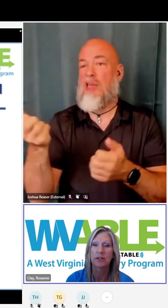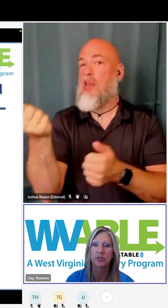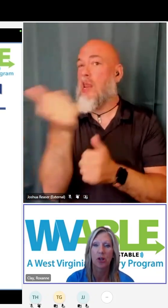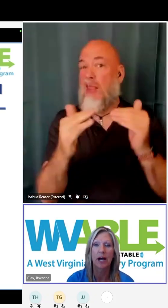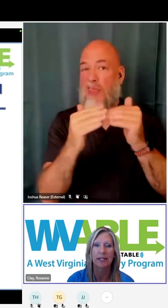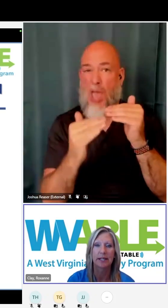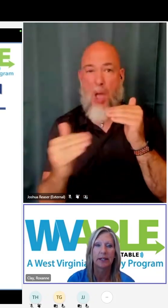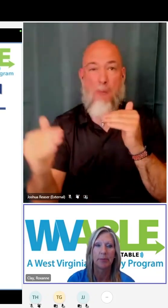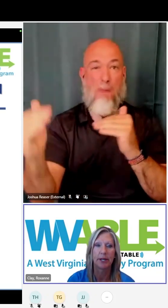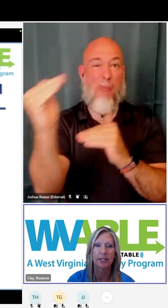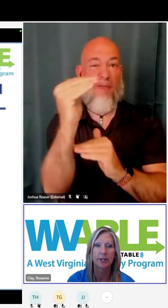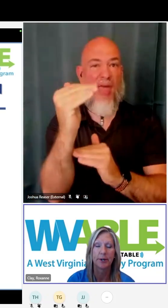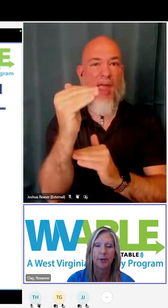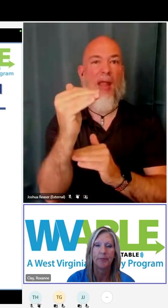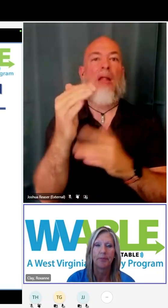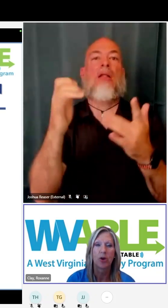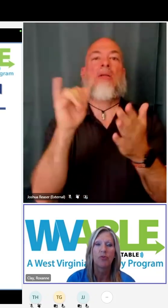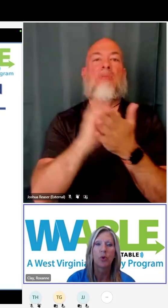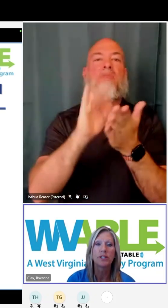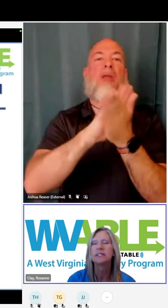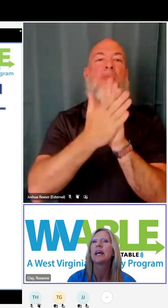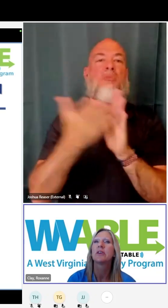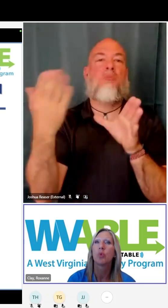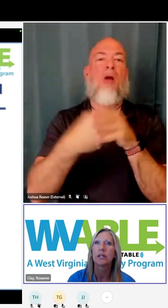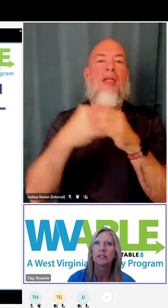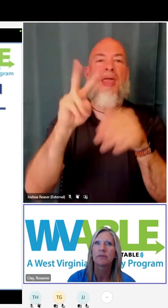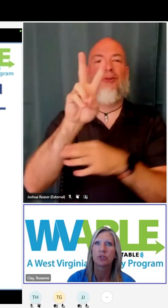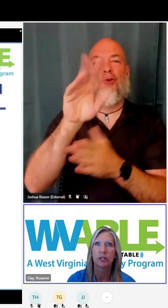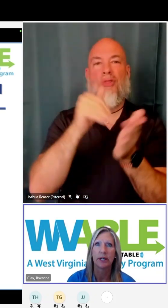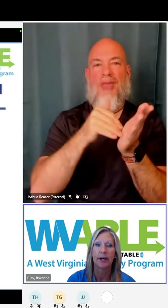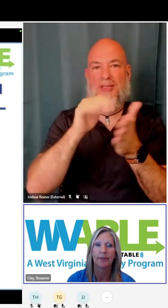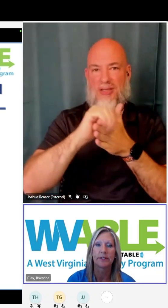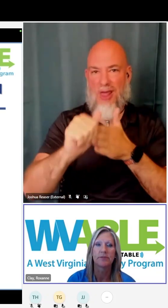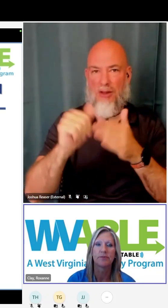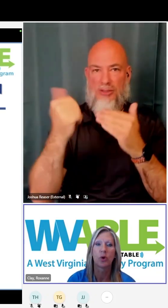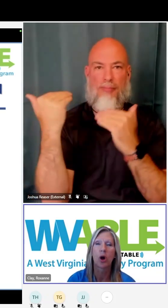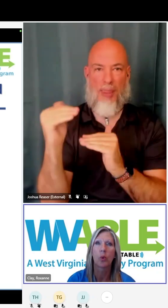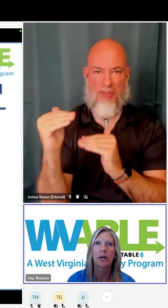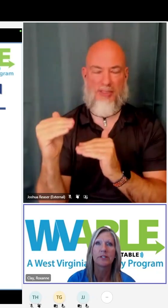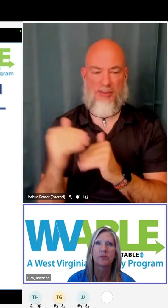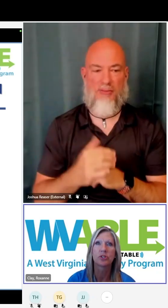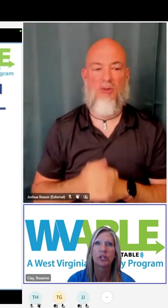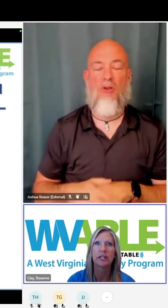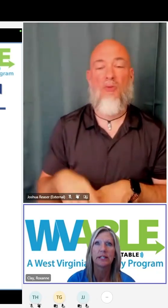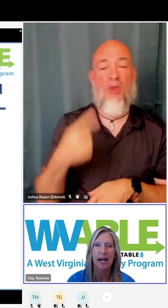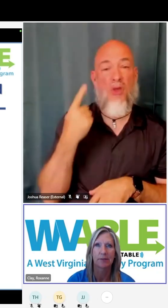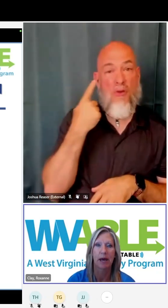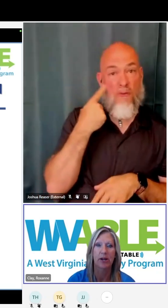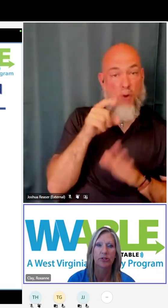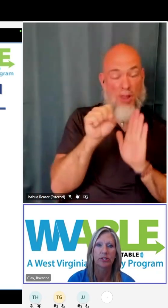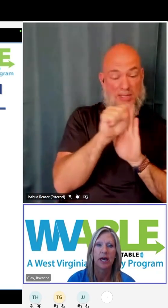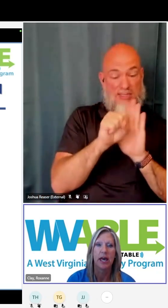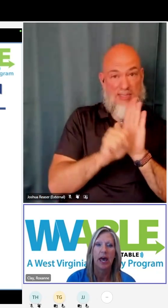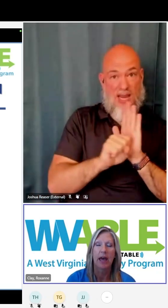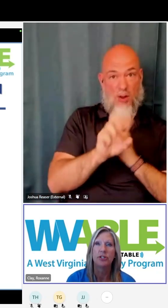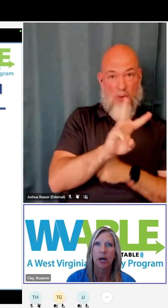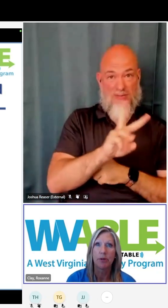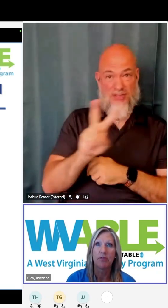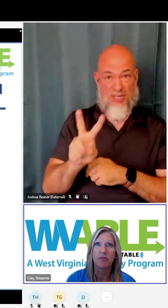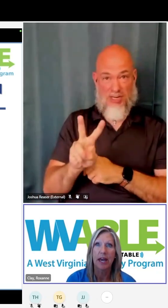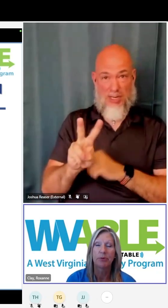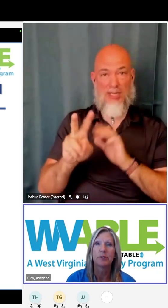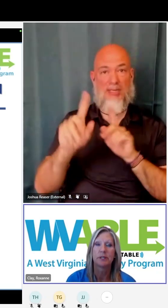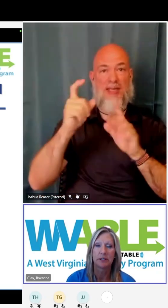the $2,000 asset limit. For the state of West Virginia, this is for our West Virginia taxpayers